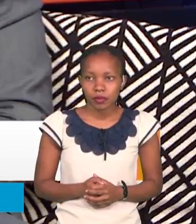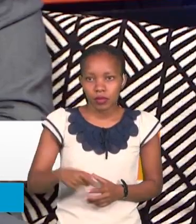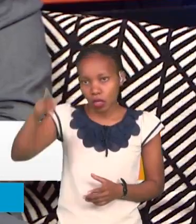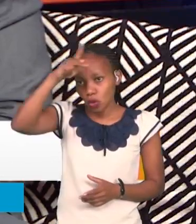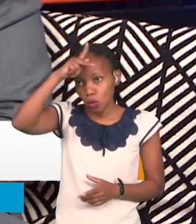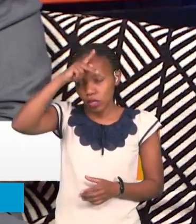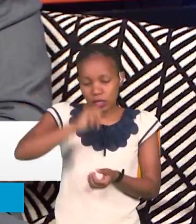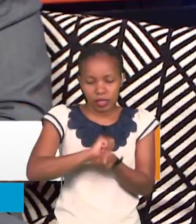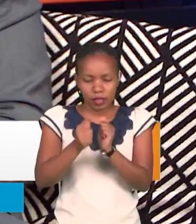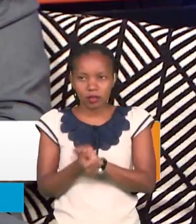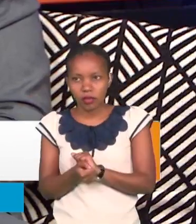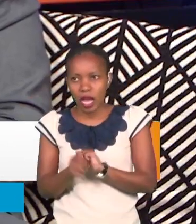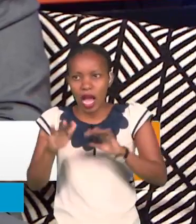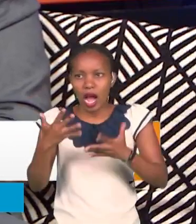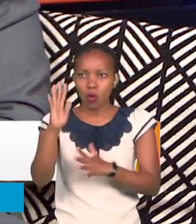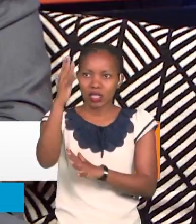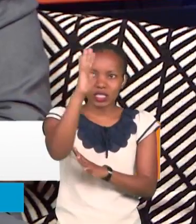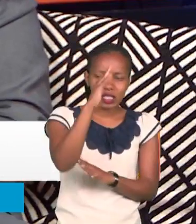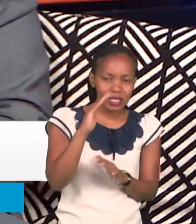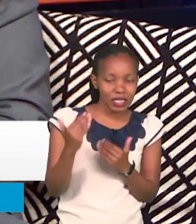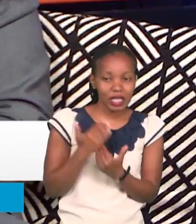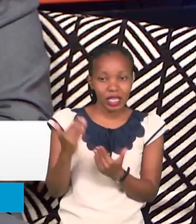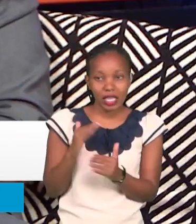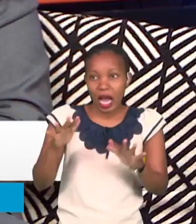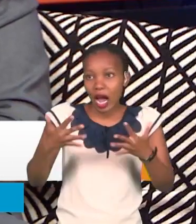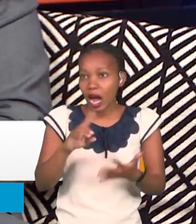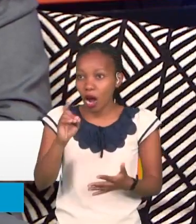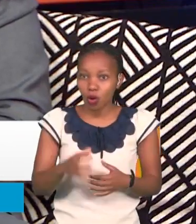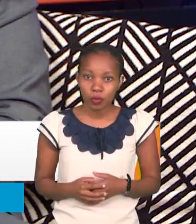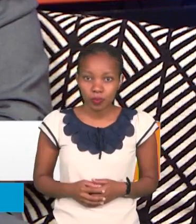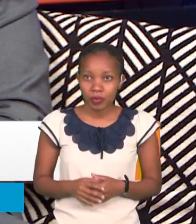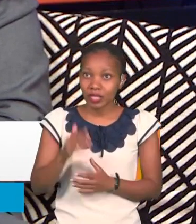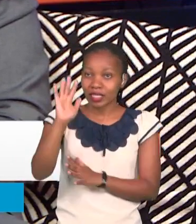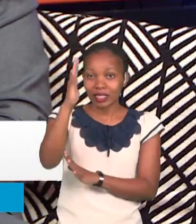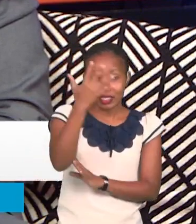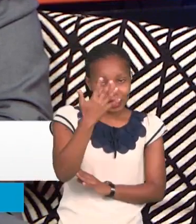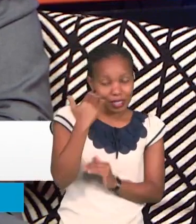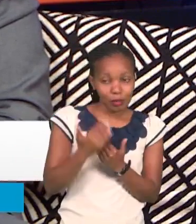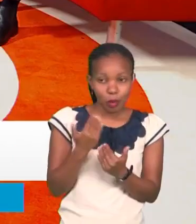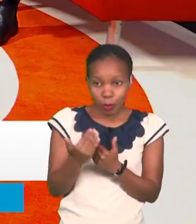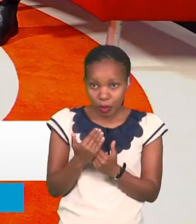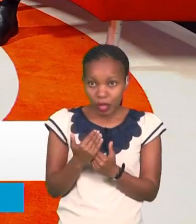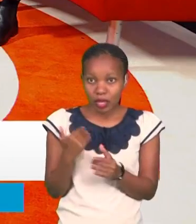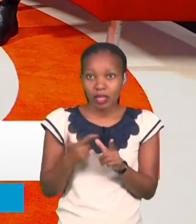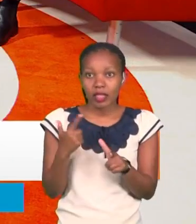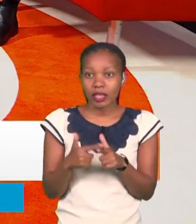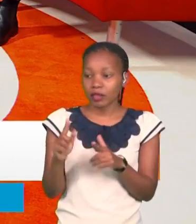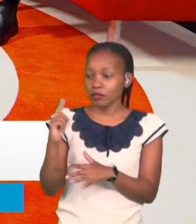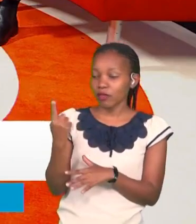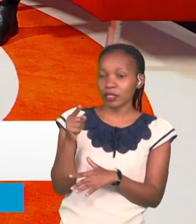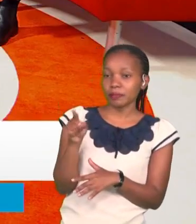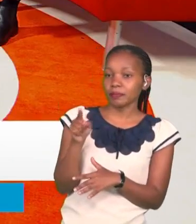transfer. Knowledge transfer. How are the trees maintained? The trees maintenance is first, like he